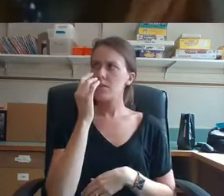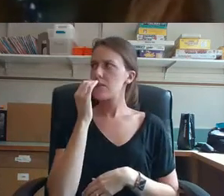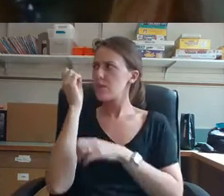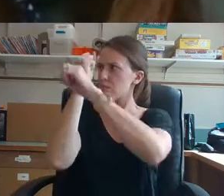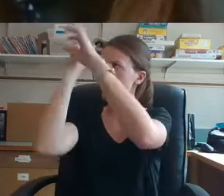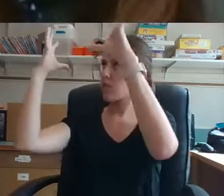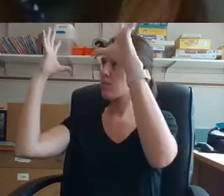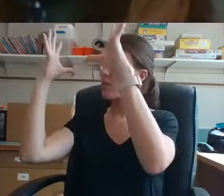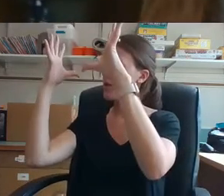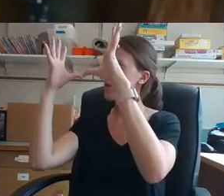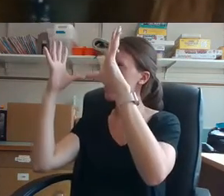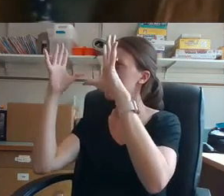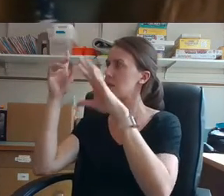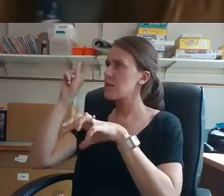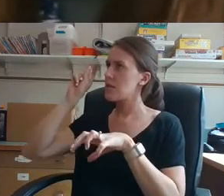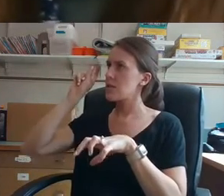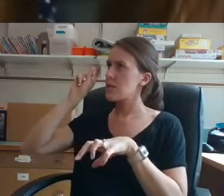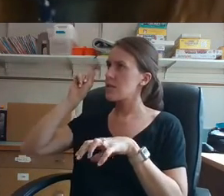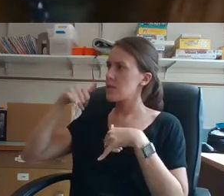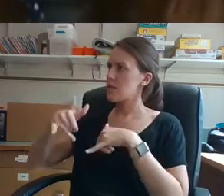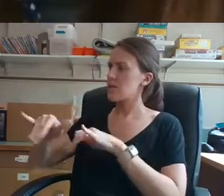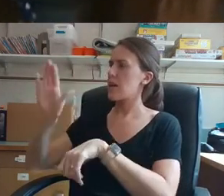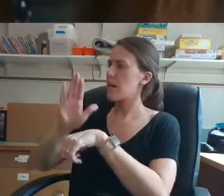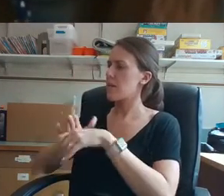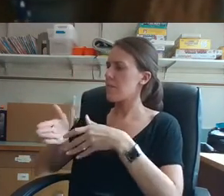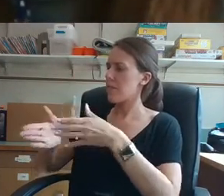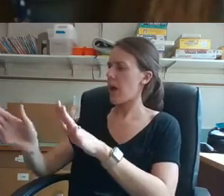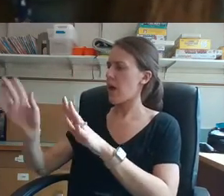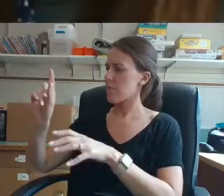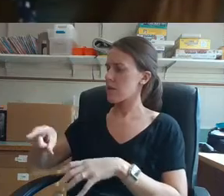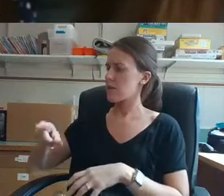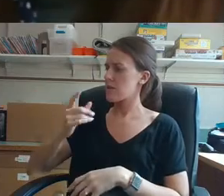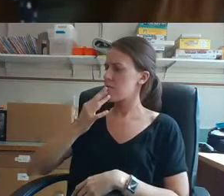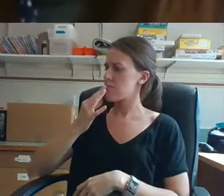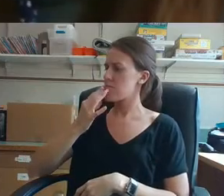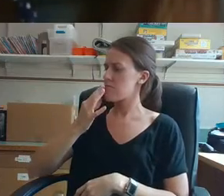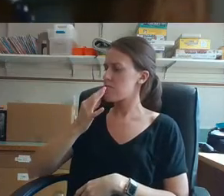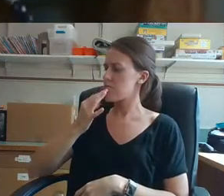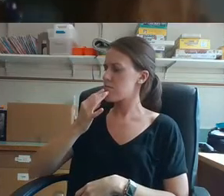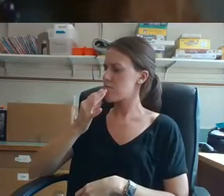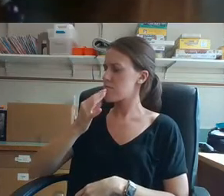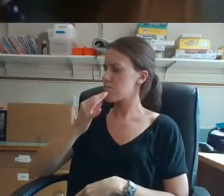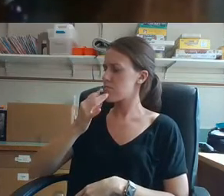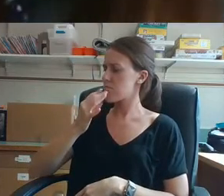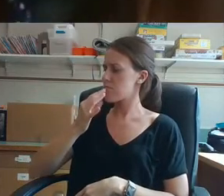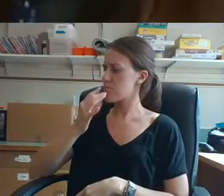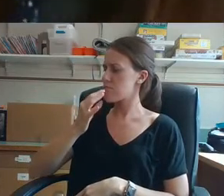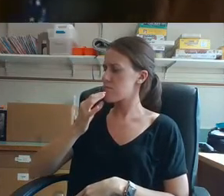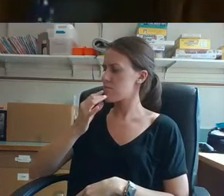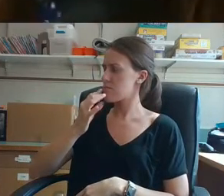shouldn't stray, or you could get lost some day. Stray